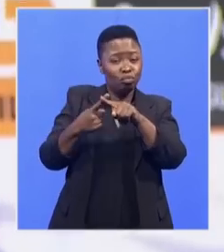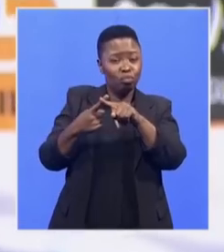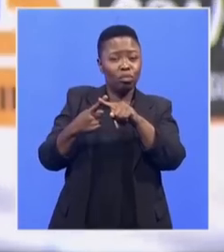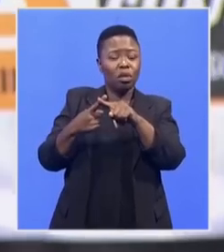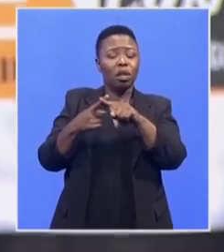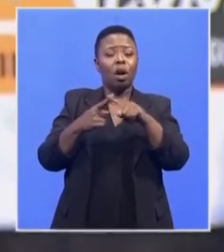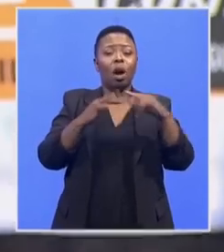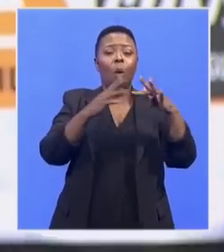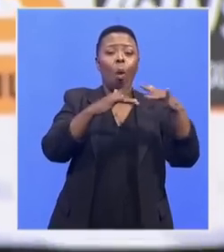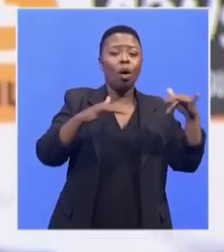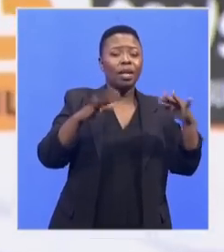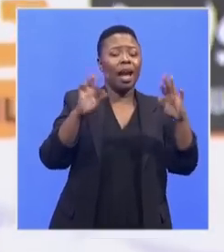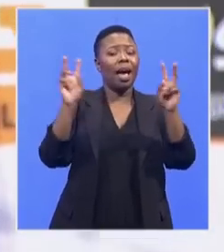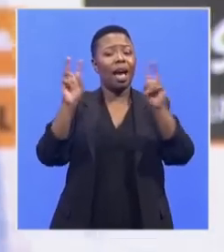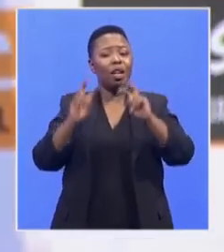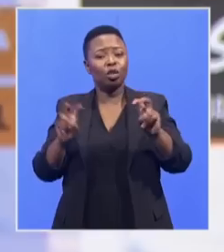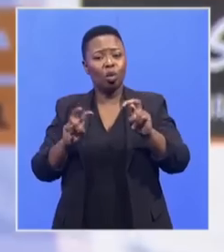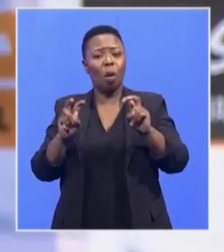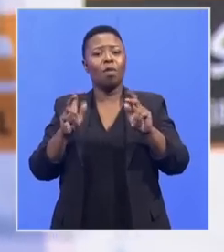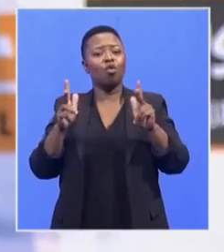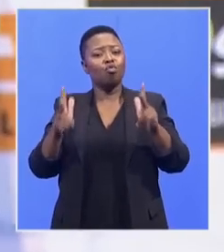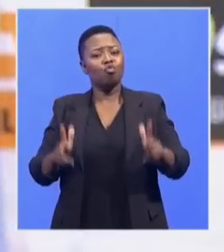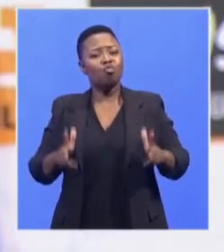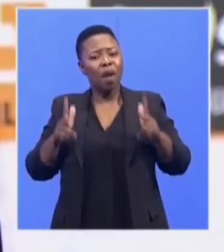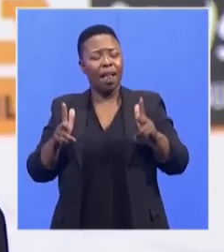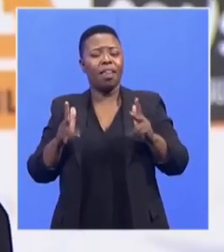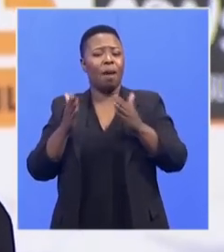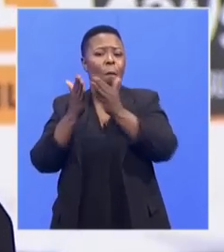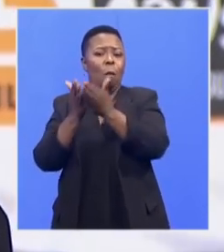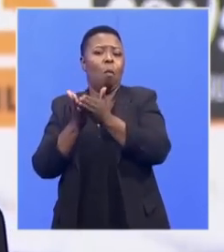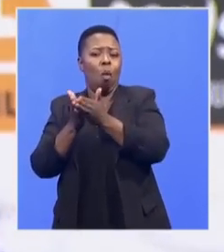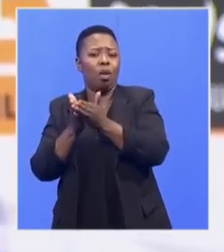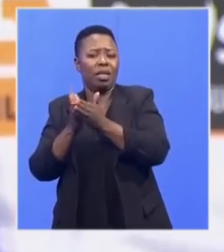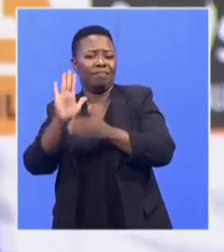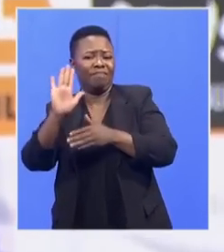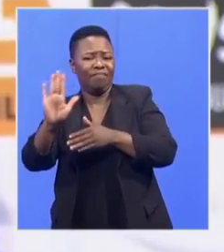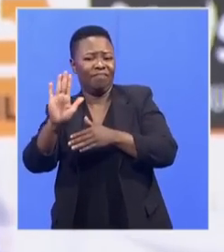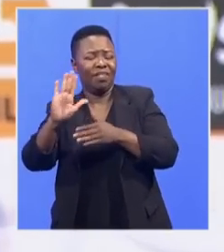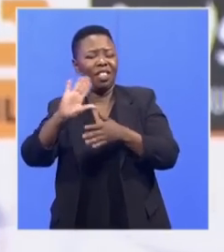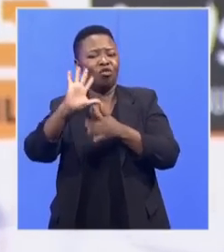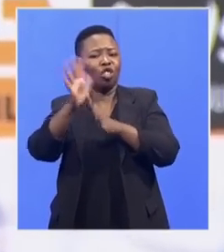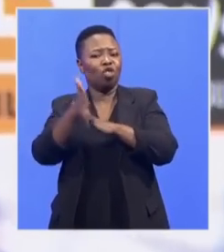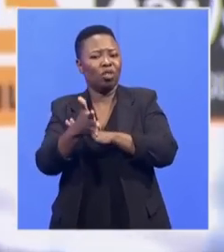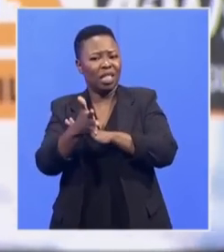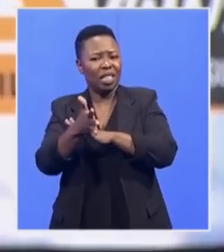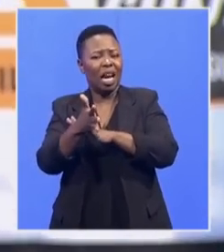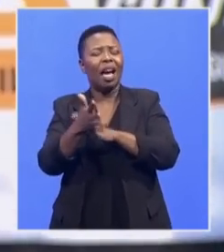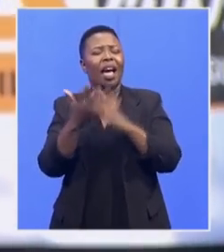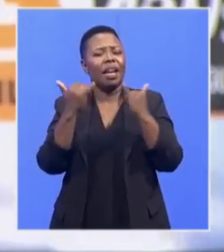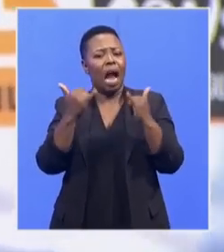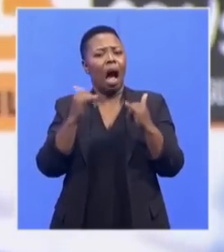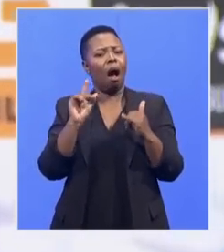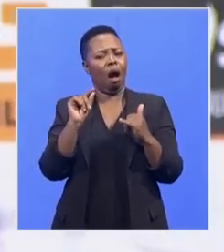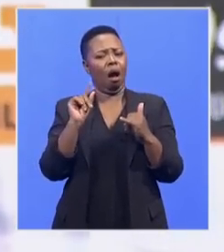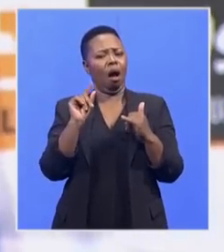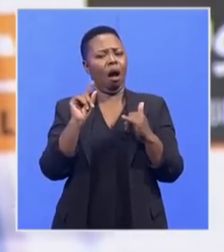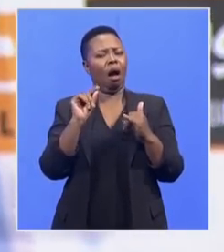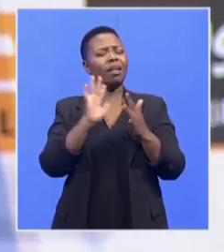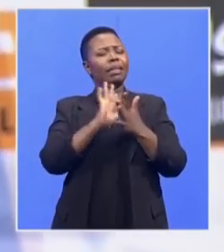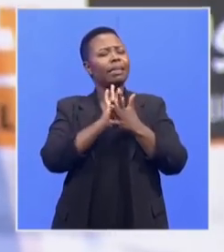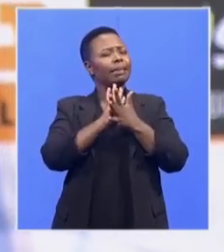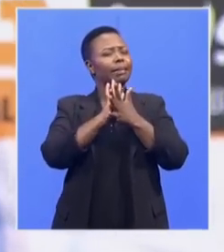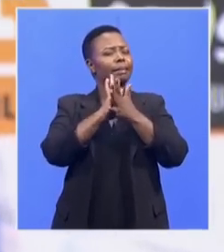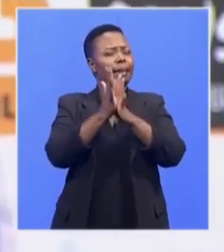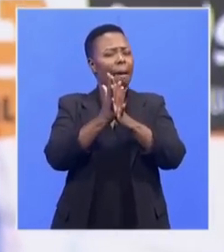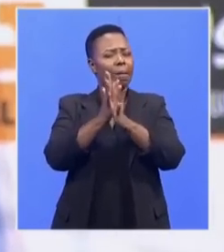rail and port infrastructure. We are feeling the damaging effects of state capture